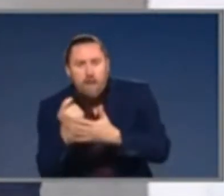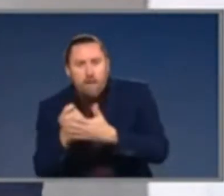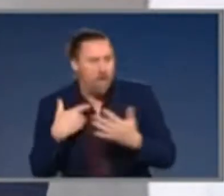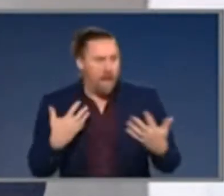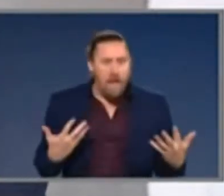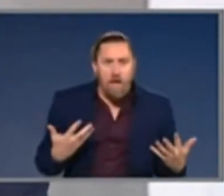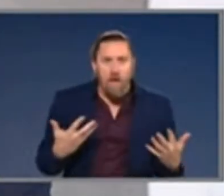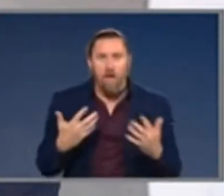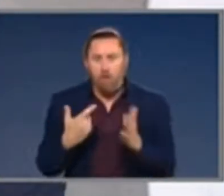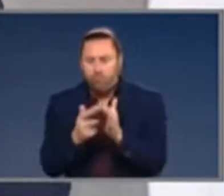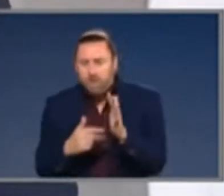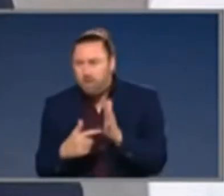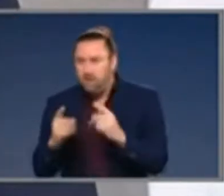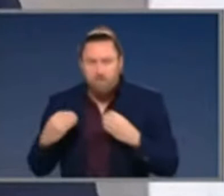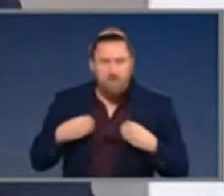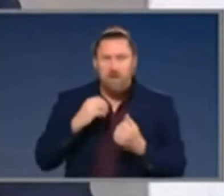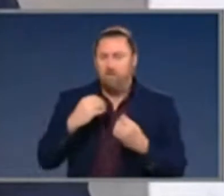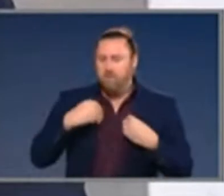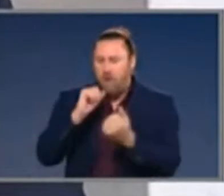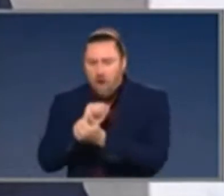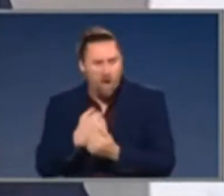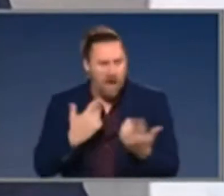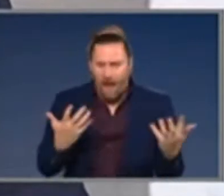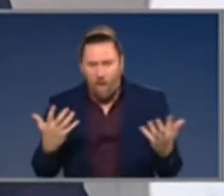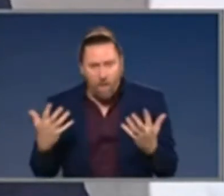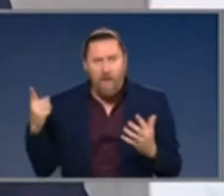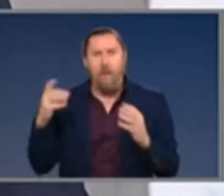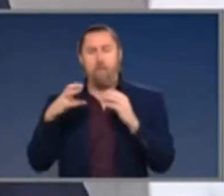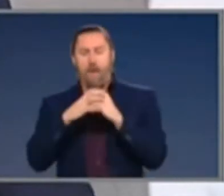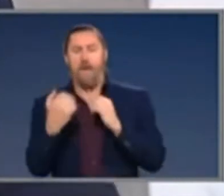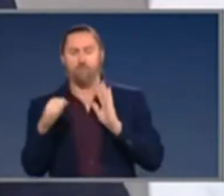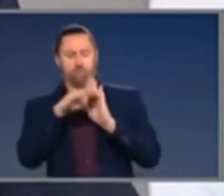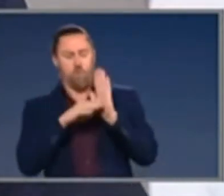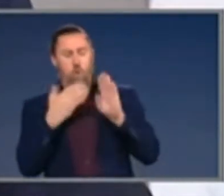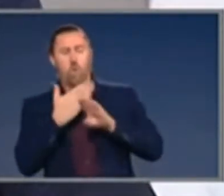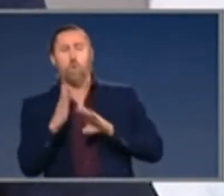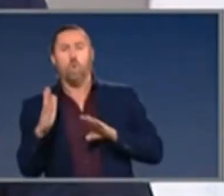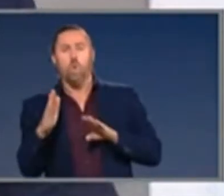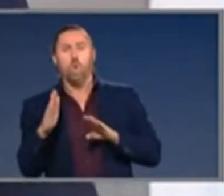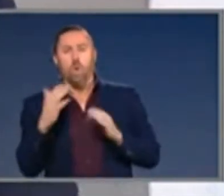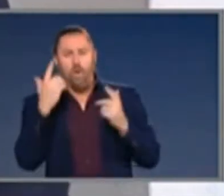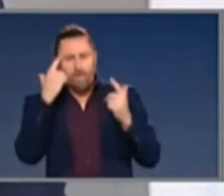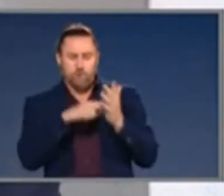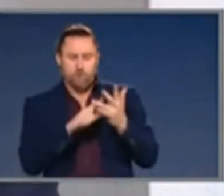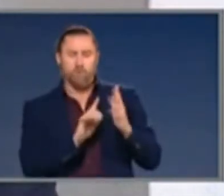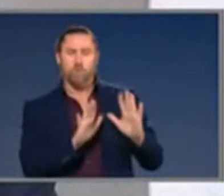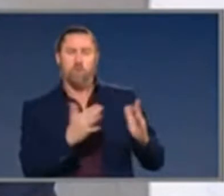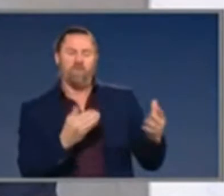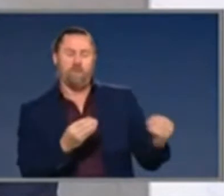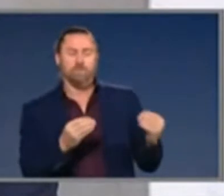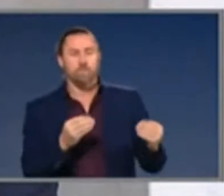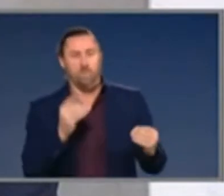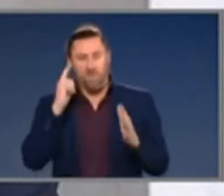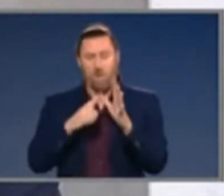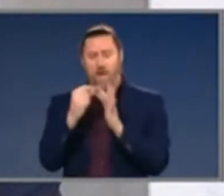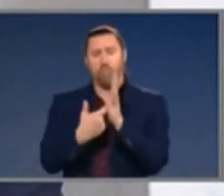clients have on their mortgages and business loans and things of that nature. And I think that has shown a fleet-footedness by APRA in response